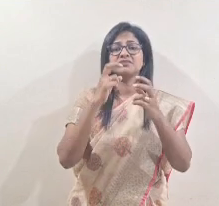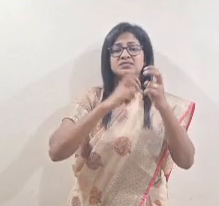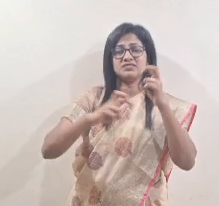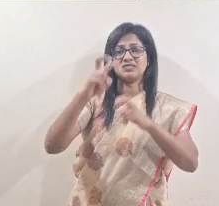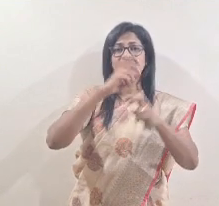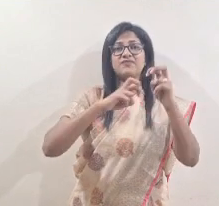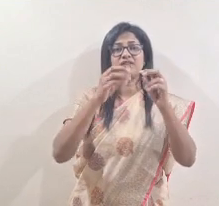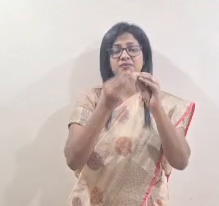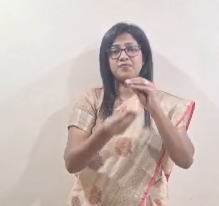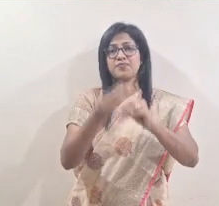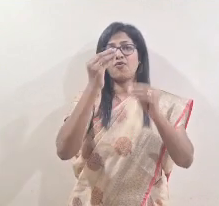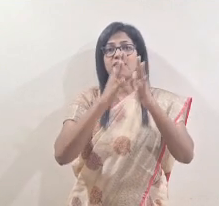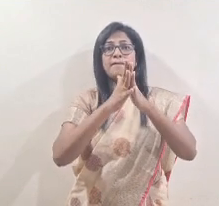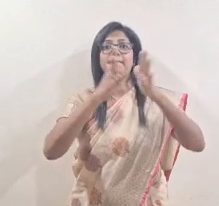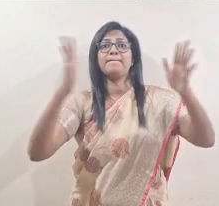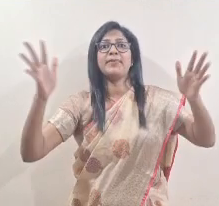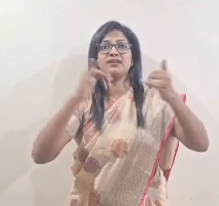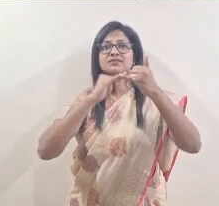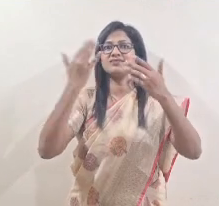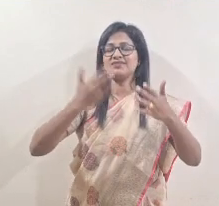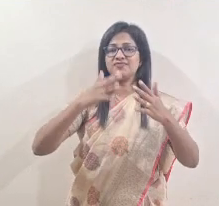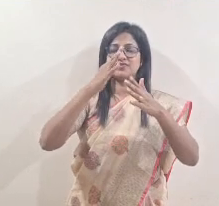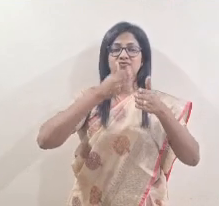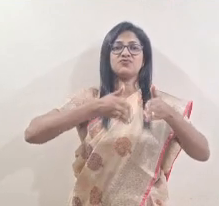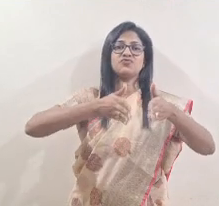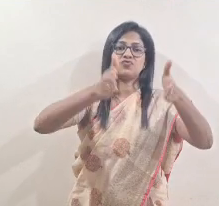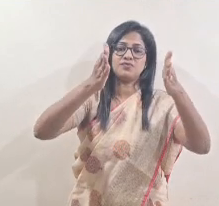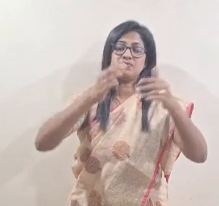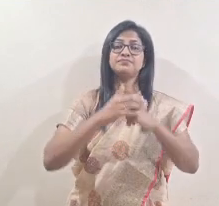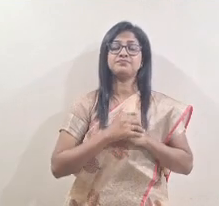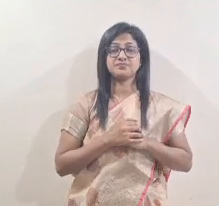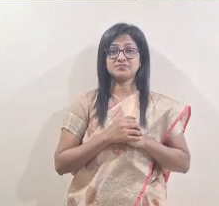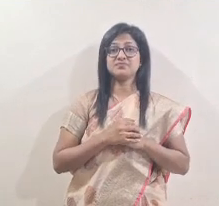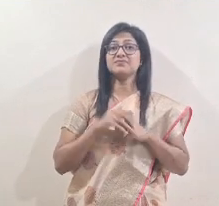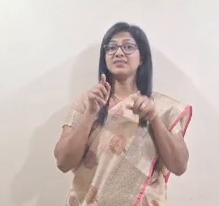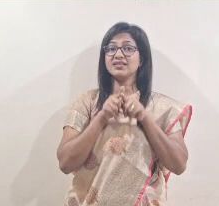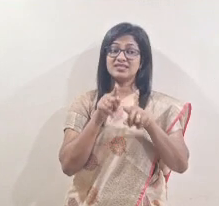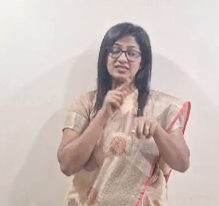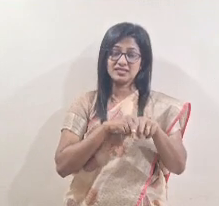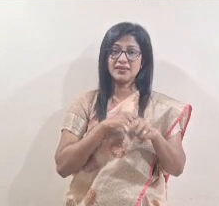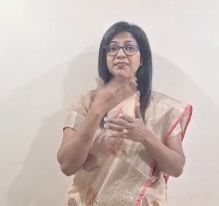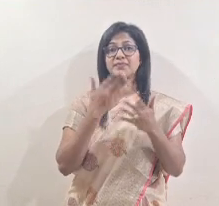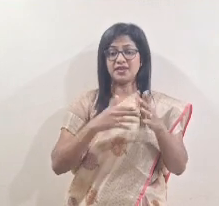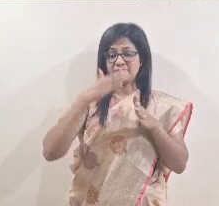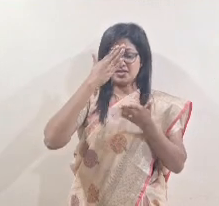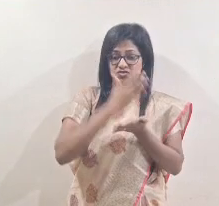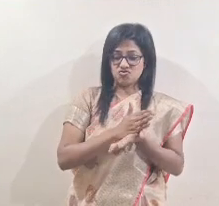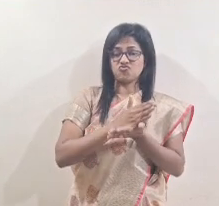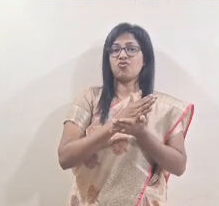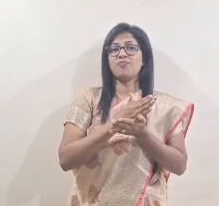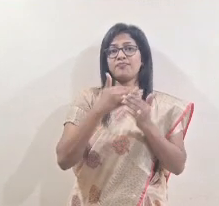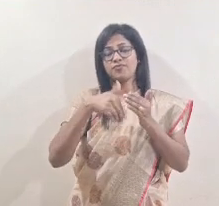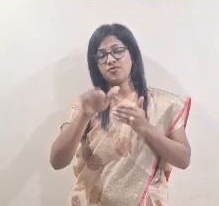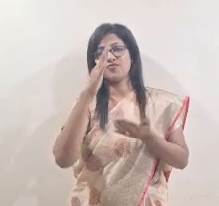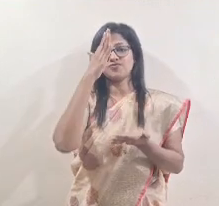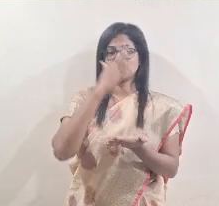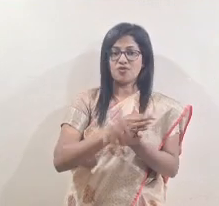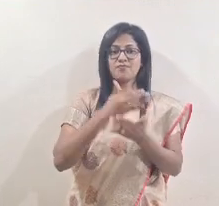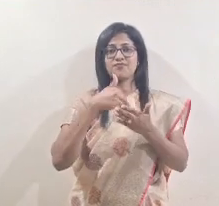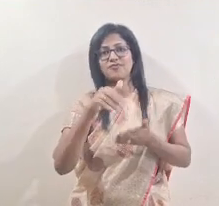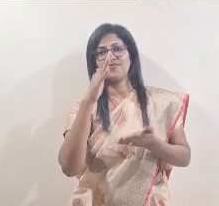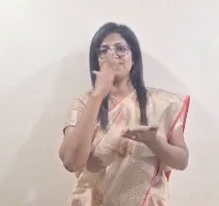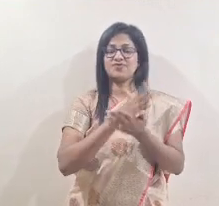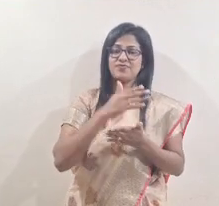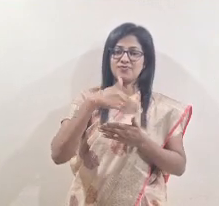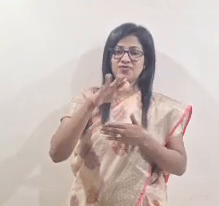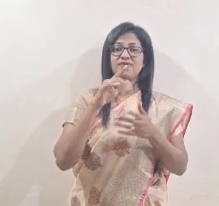little more higher service road. Yes, sir. And while being on that road, there are stop and go conditions throughout the city. Yes, sir, and yes, it sir.